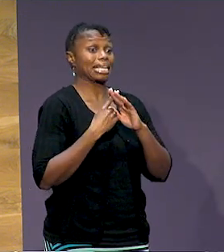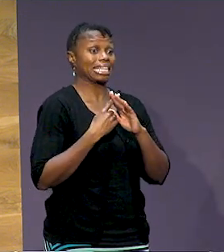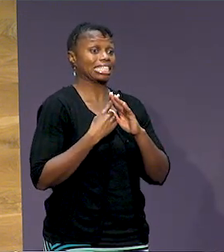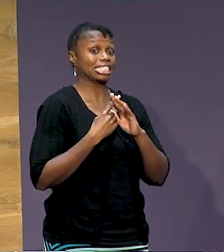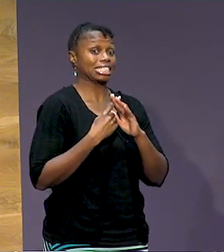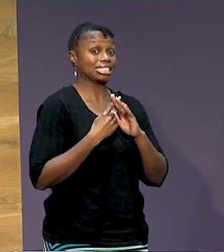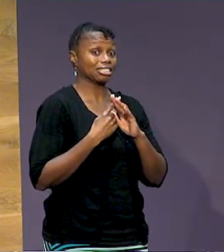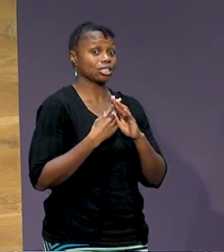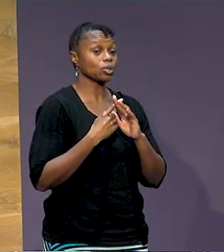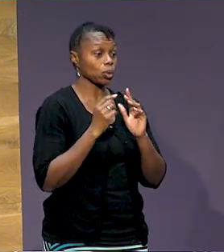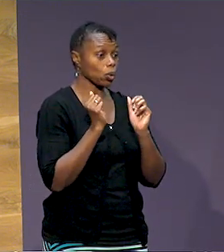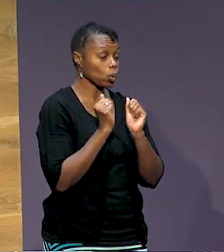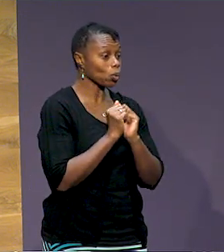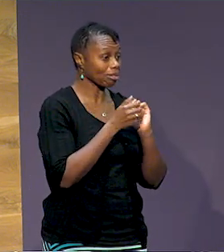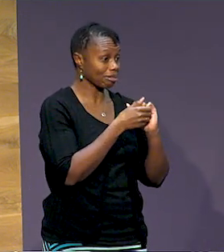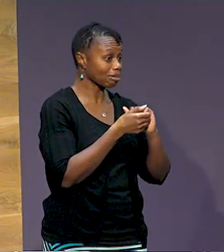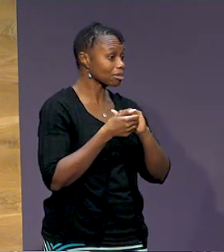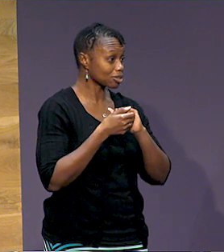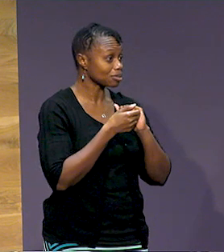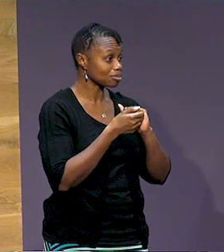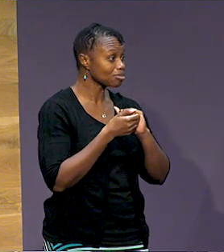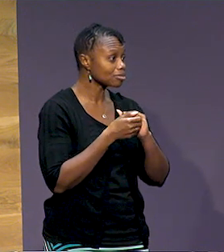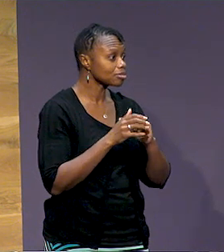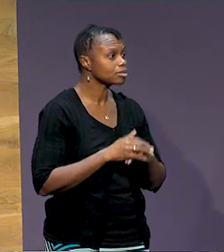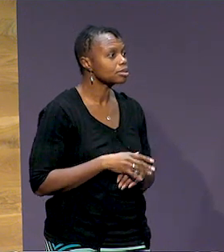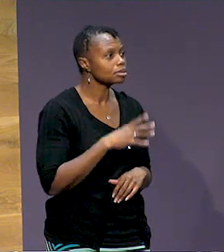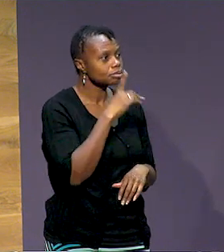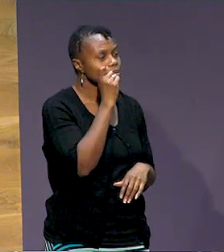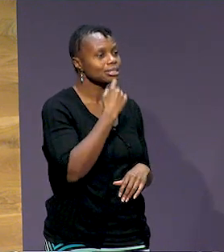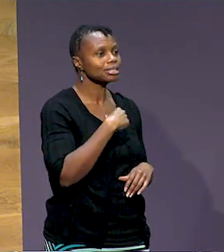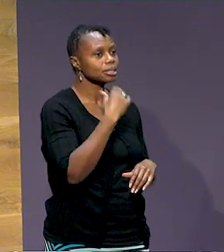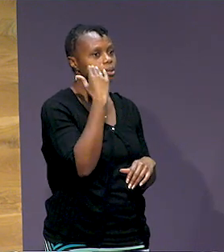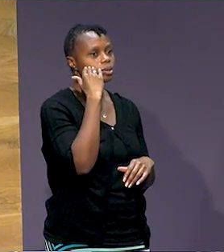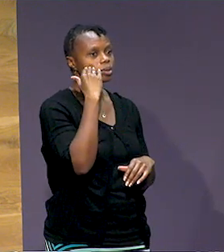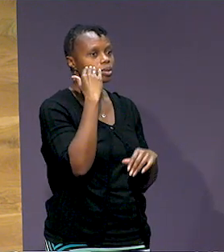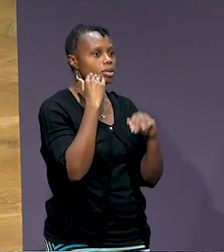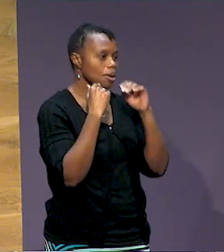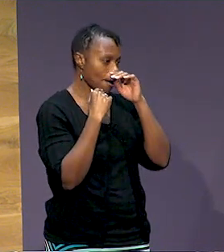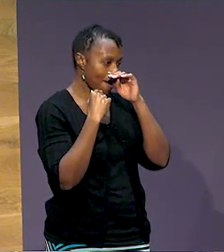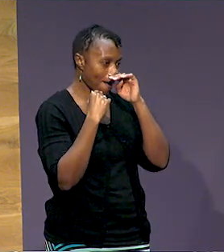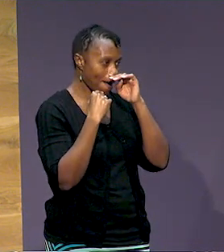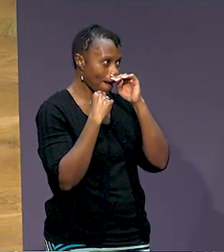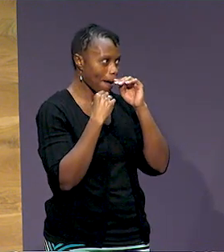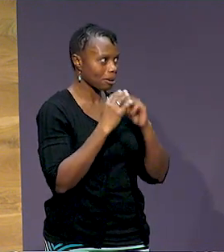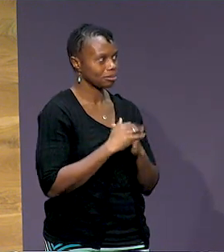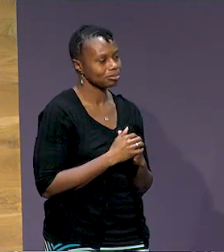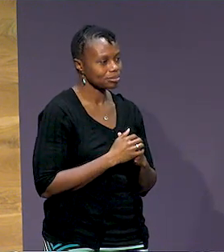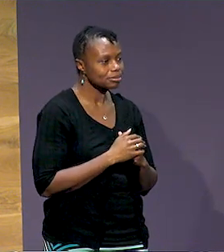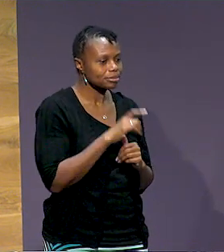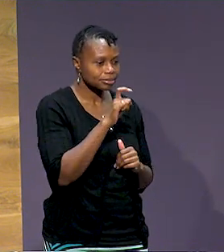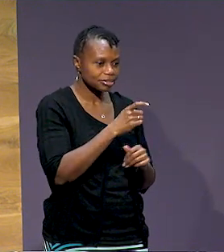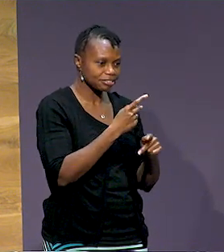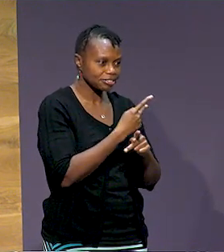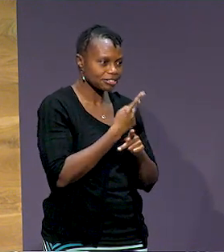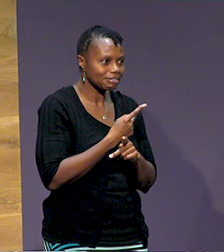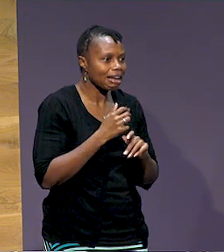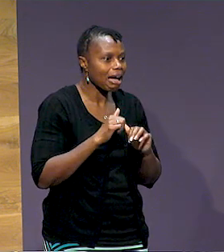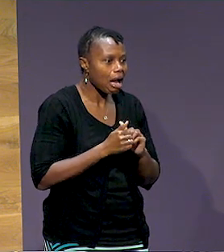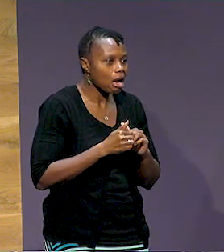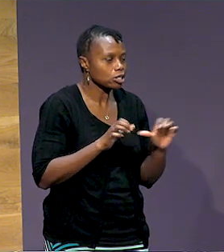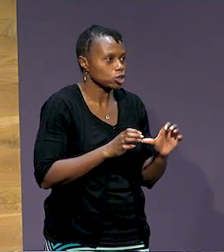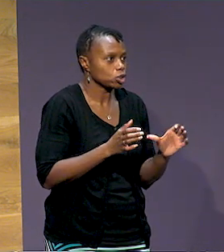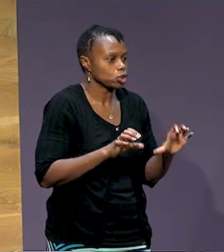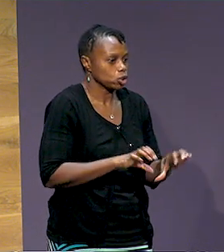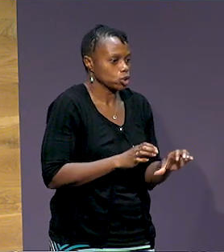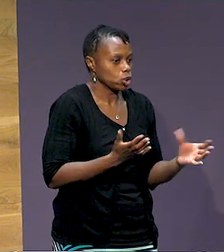I knew that I needed to actually figure out how to do this thing I wanted to